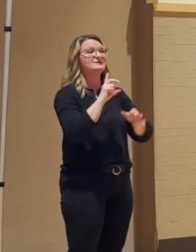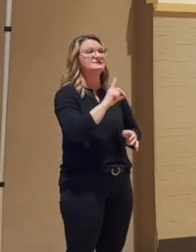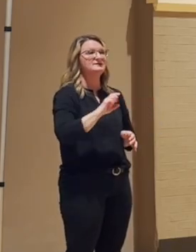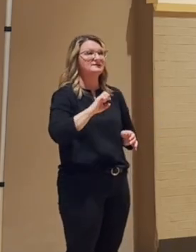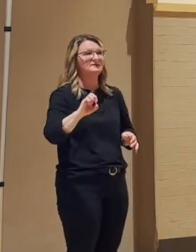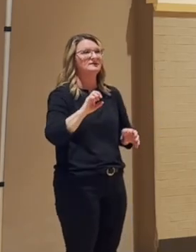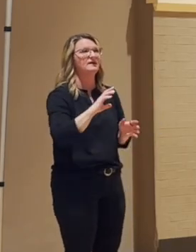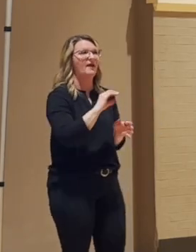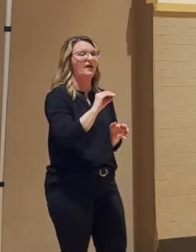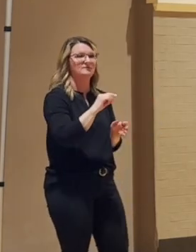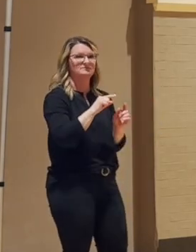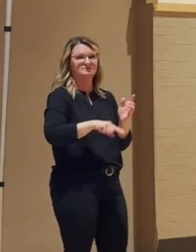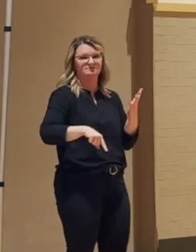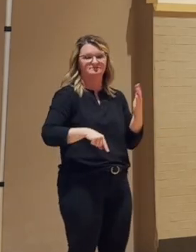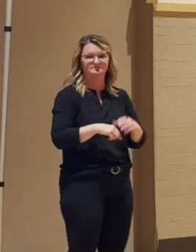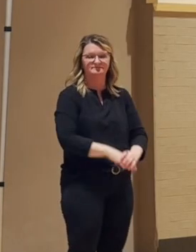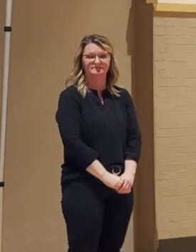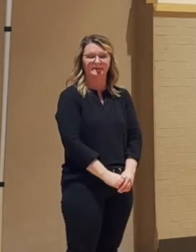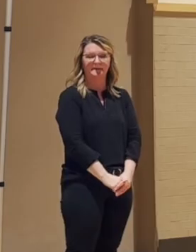and MWBE.